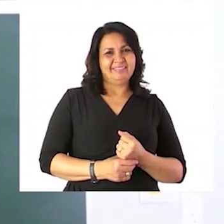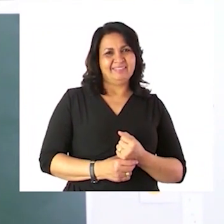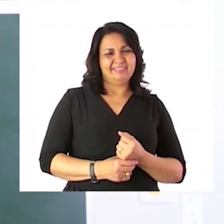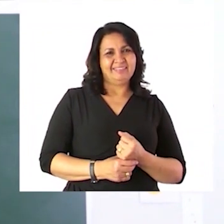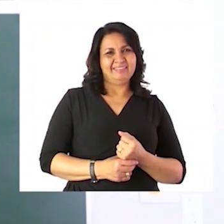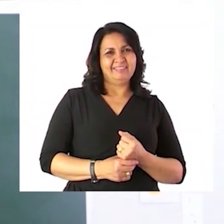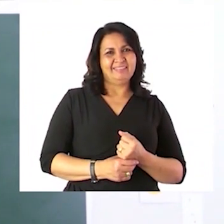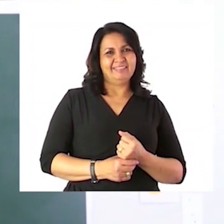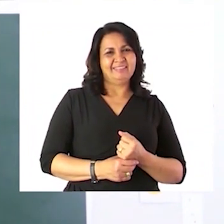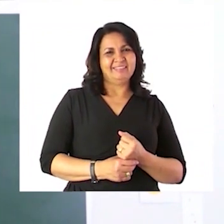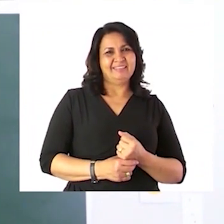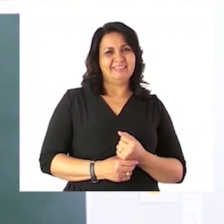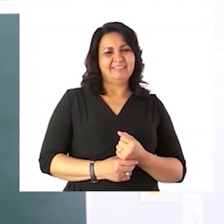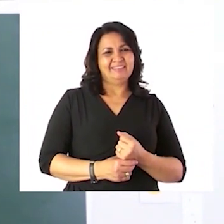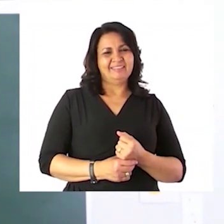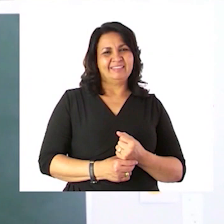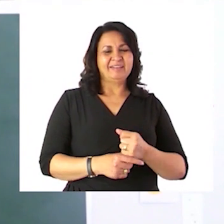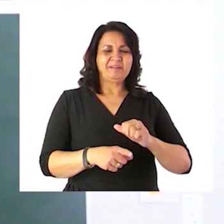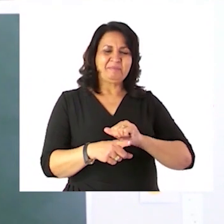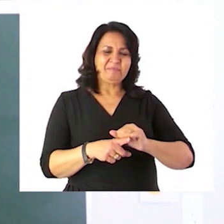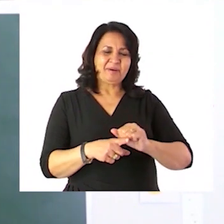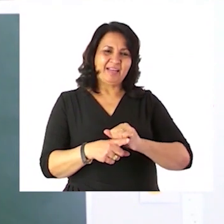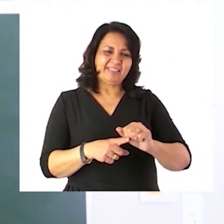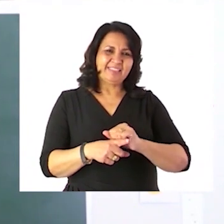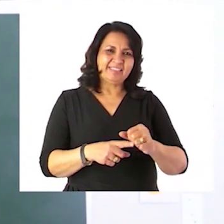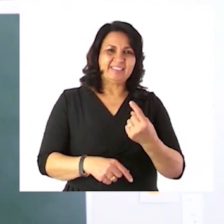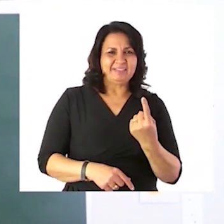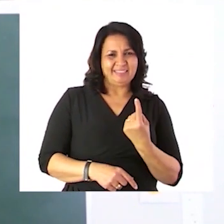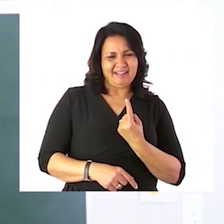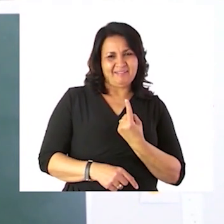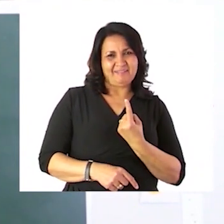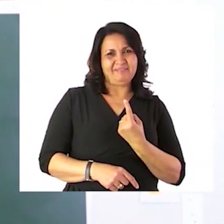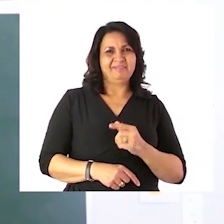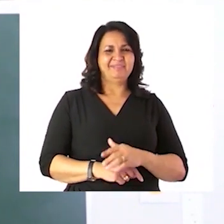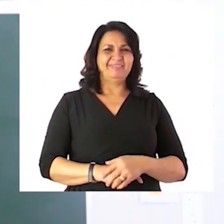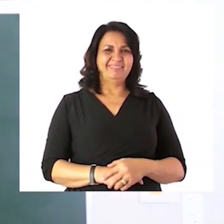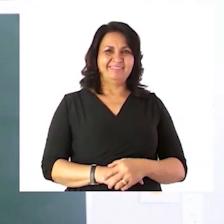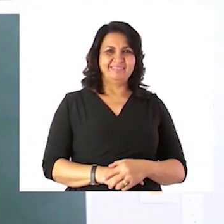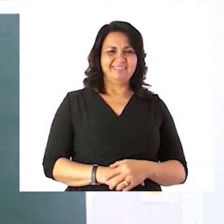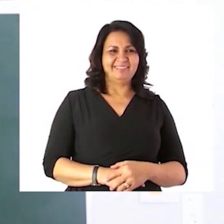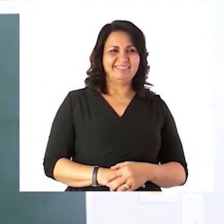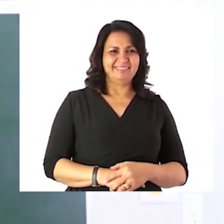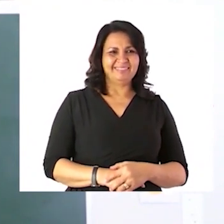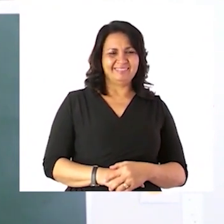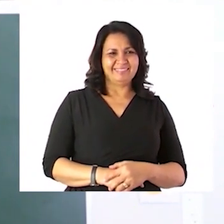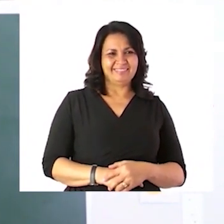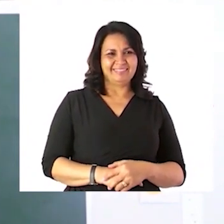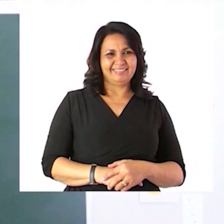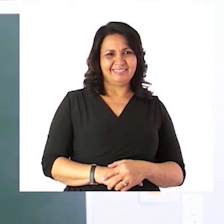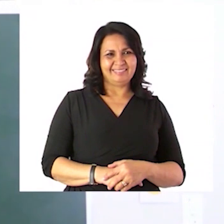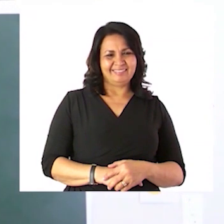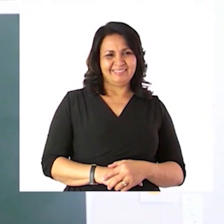letter, and you can practice this all by yourself. Hope you have enjoyed that